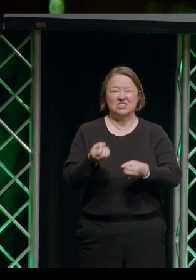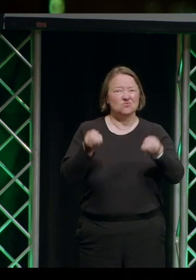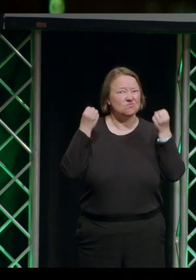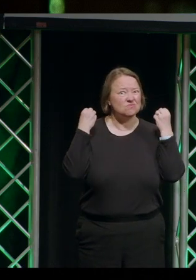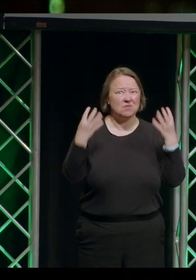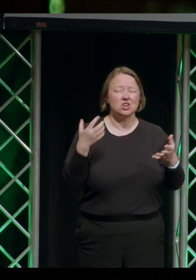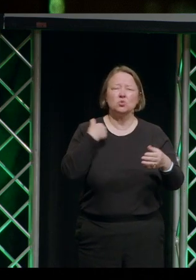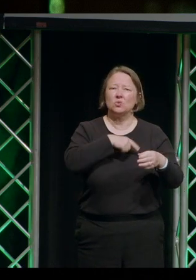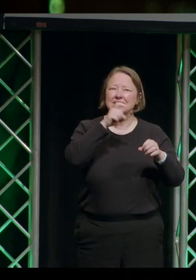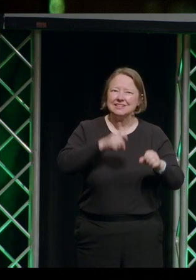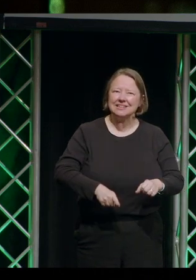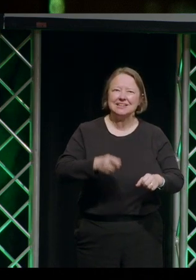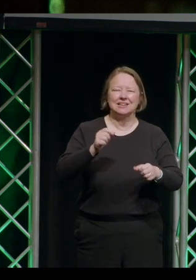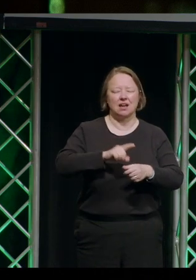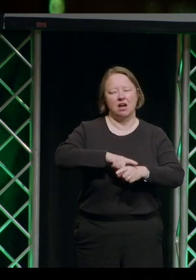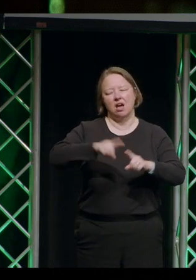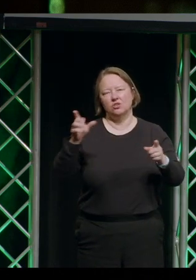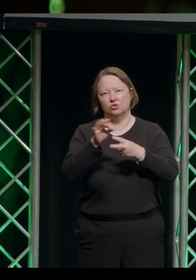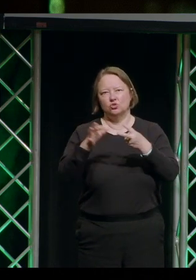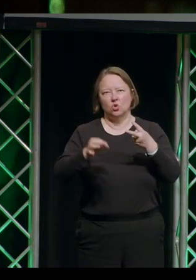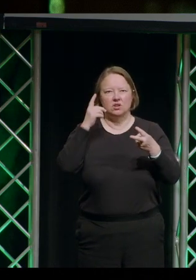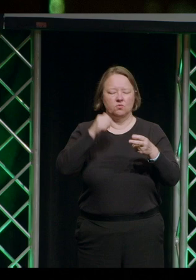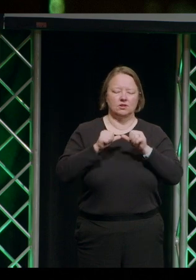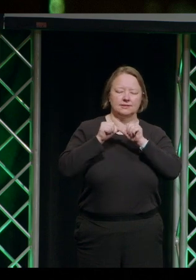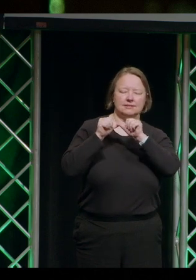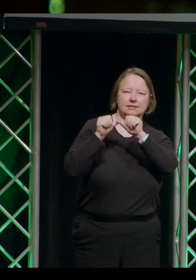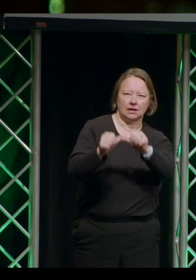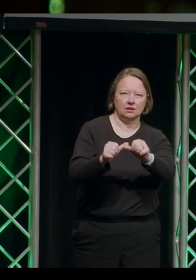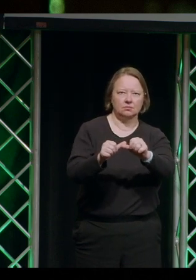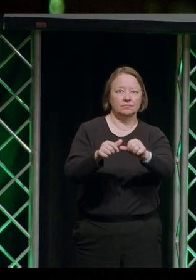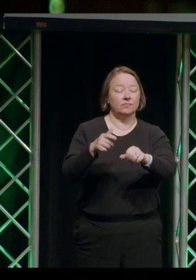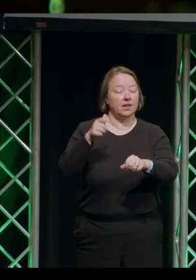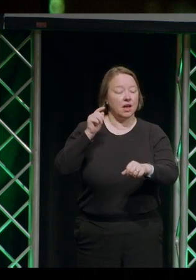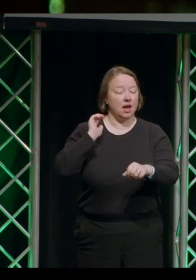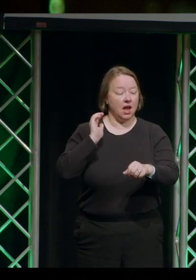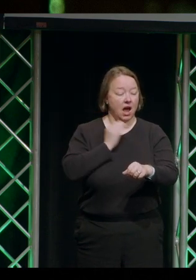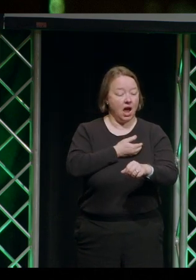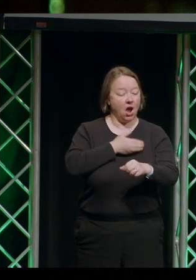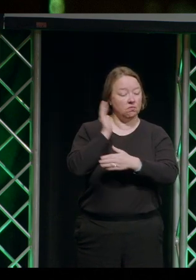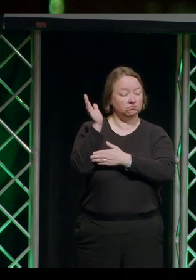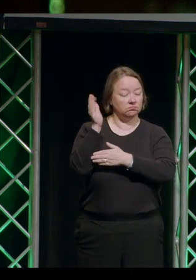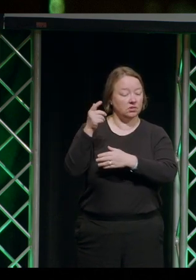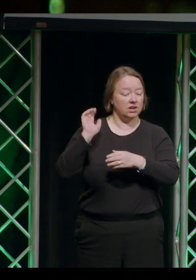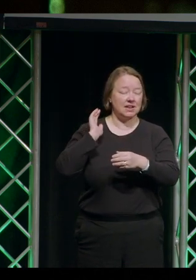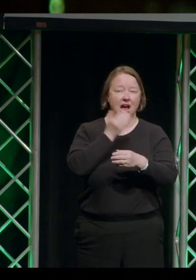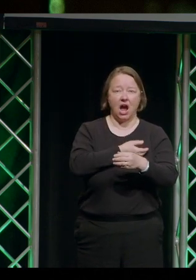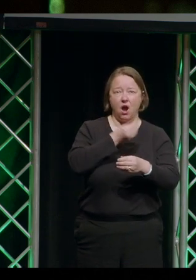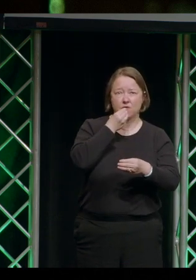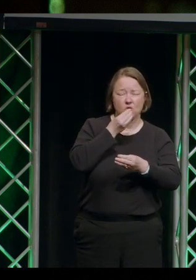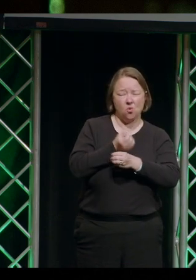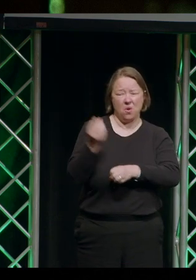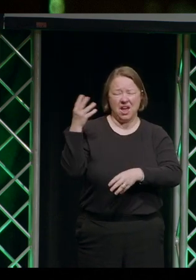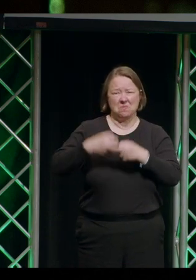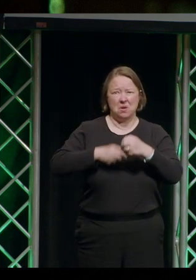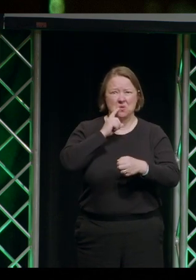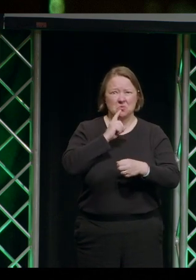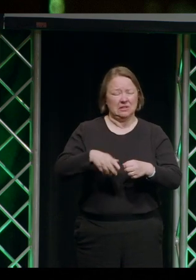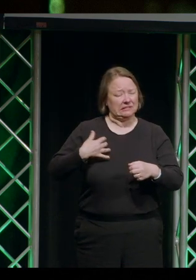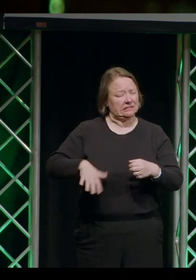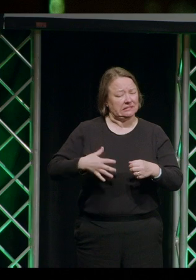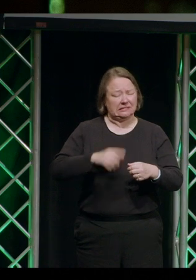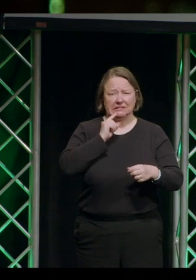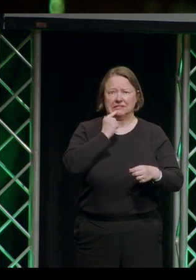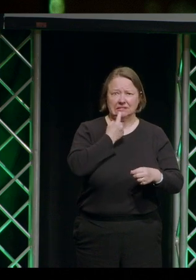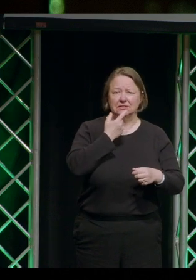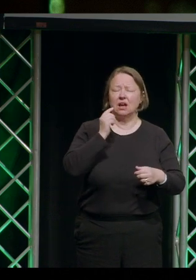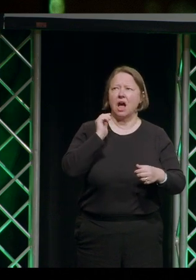a sustainable alternative. Our team understands that the plastic and food waste problem is urgent, so we thought to ourselves, how can